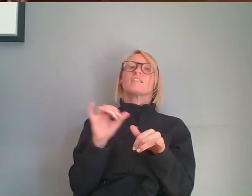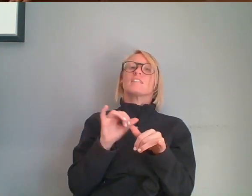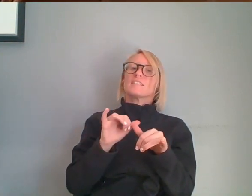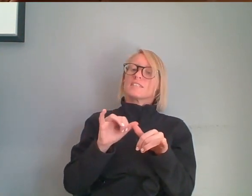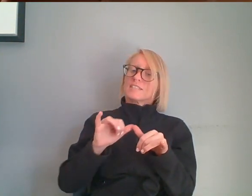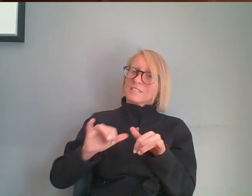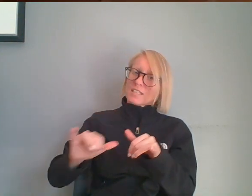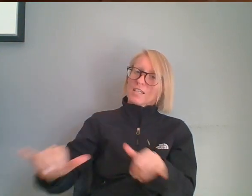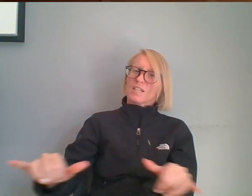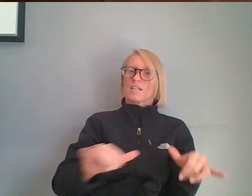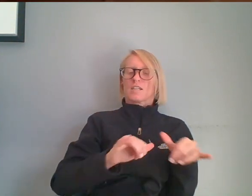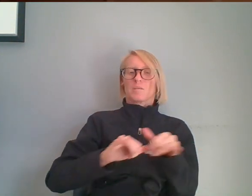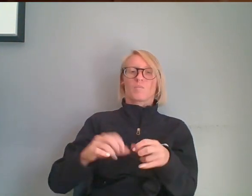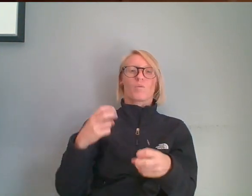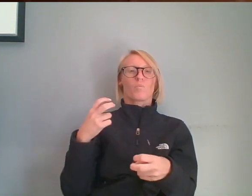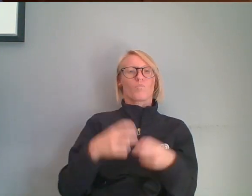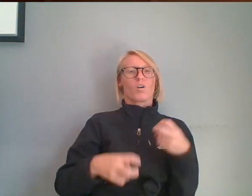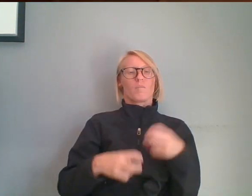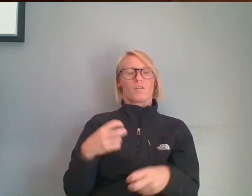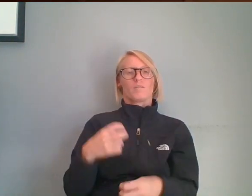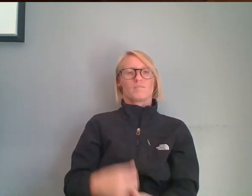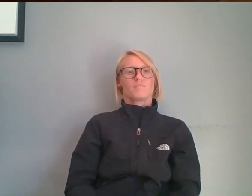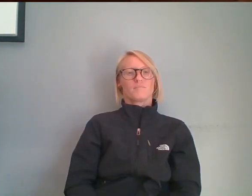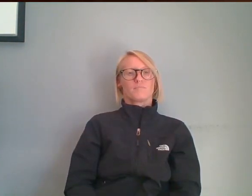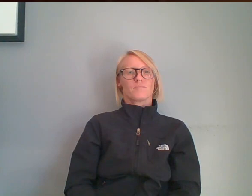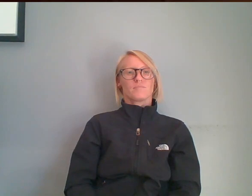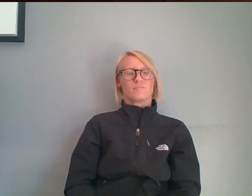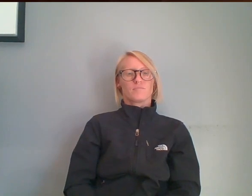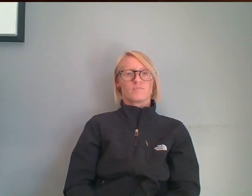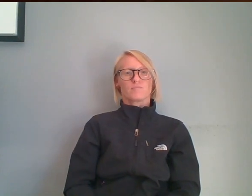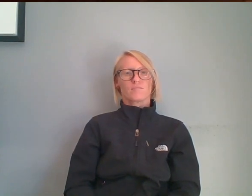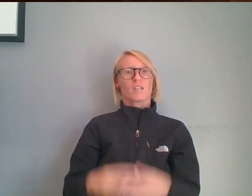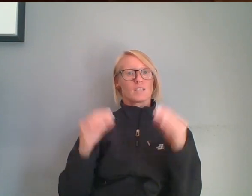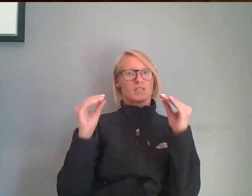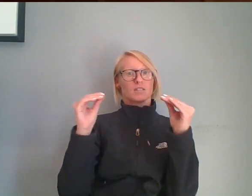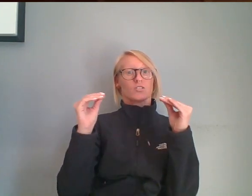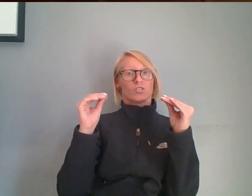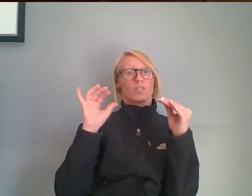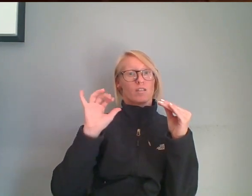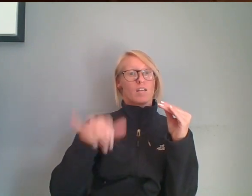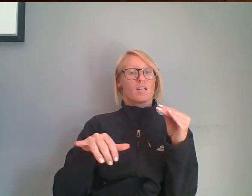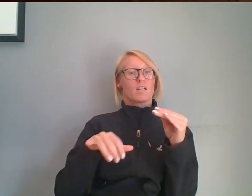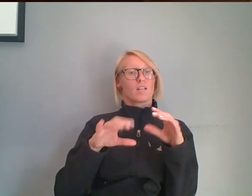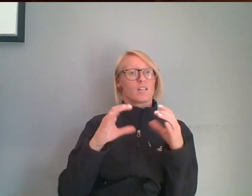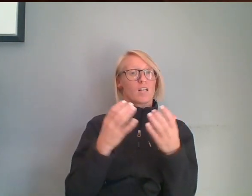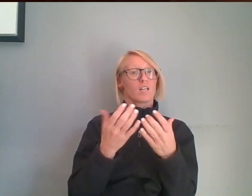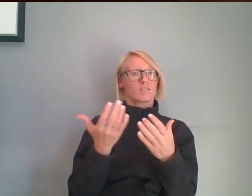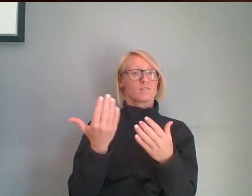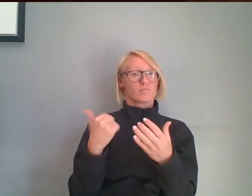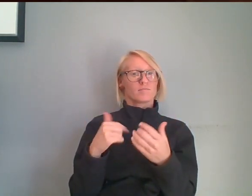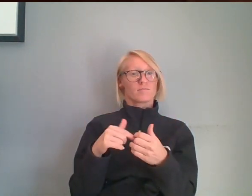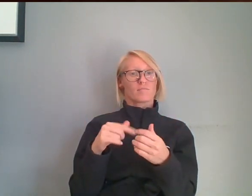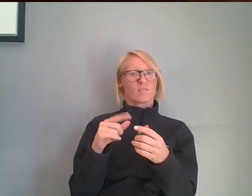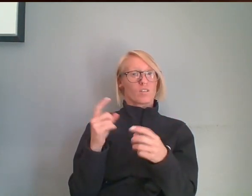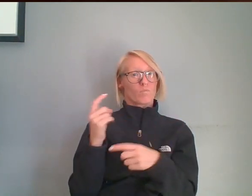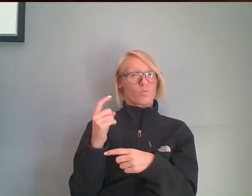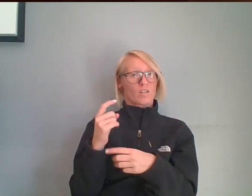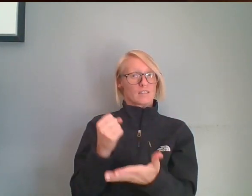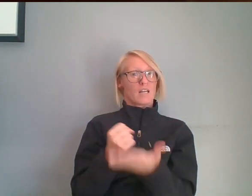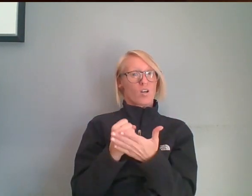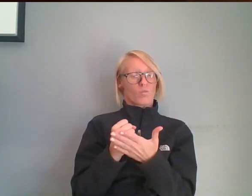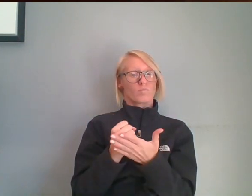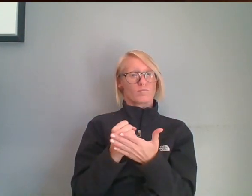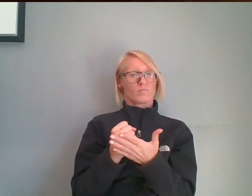Same problem. When we teach that class I told you about, that improvisationally speaking class, we like to say, your brain is there to help